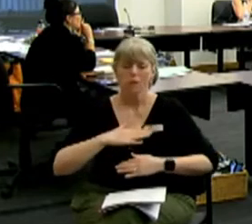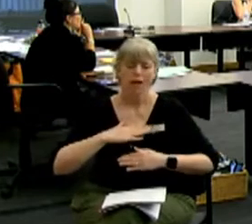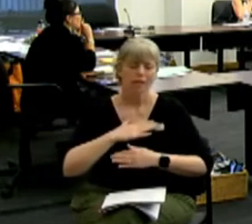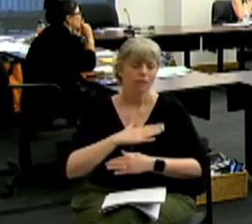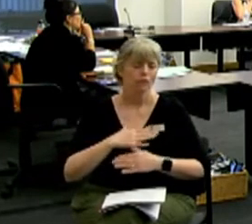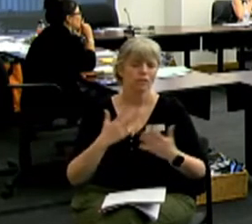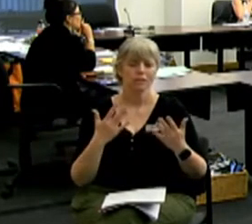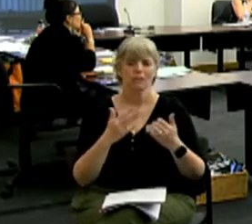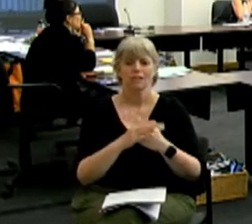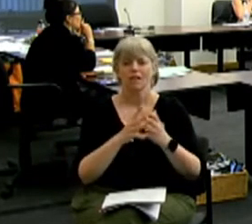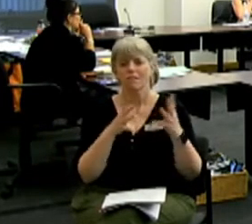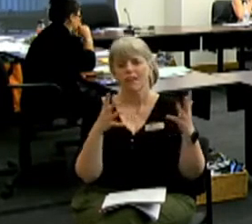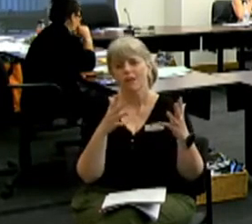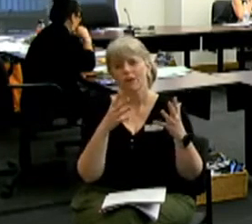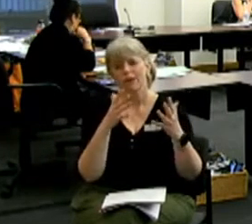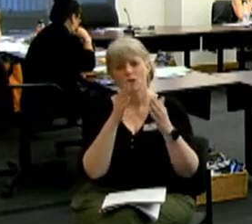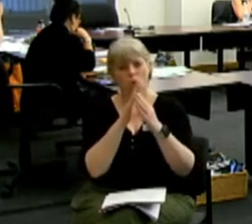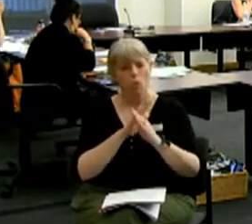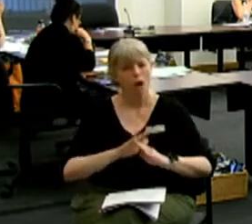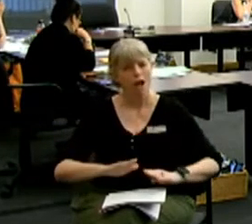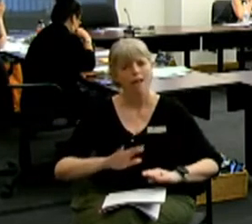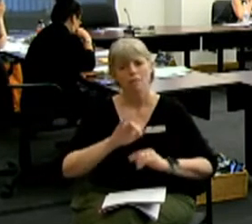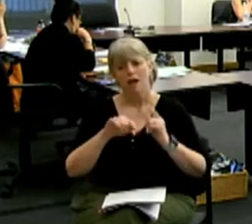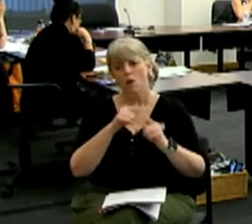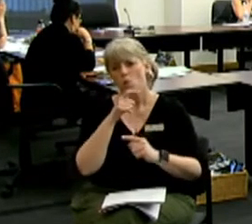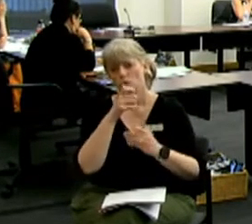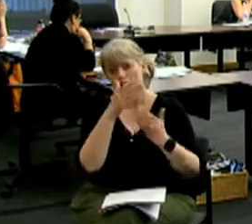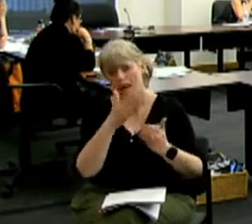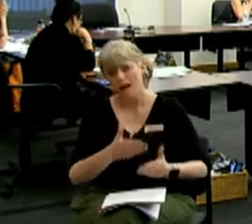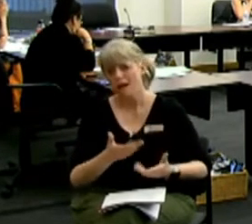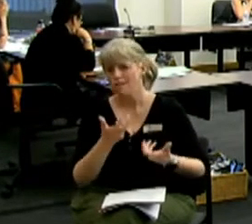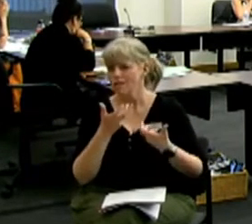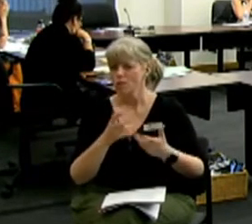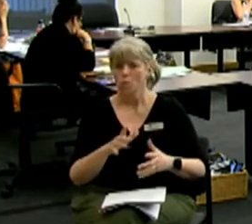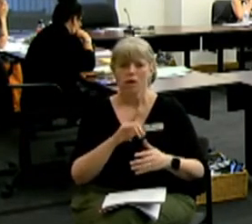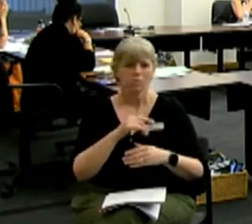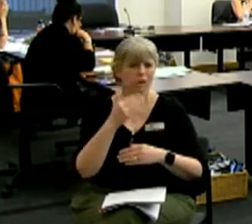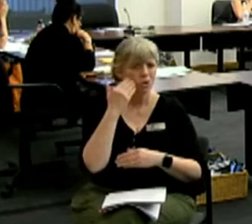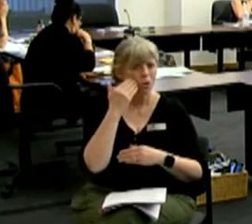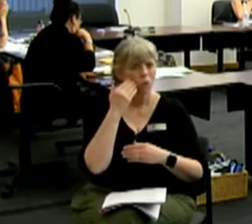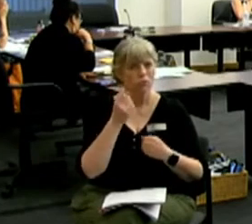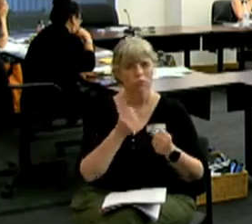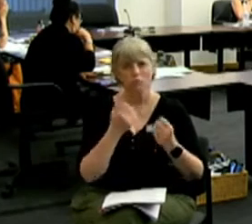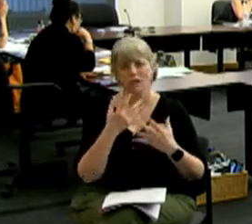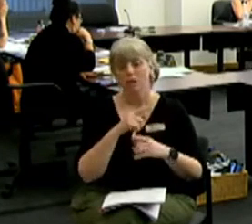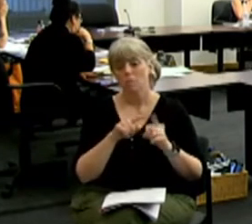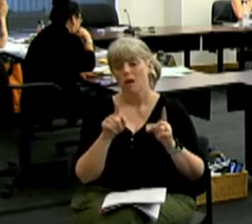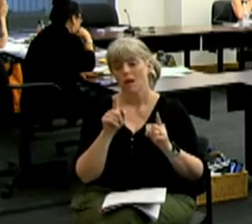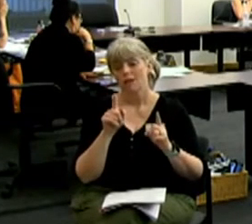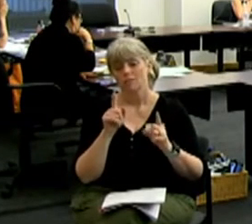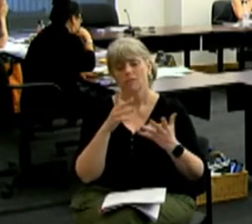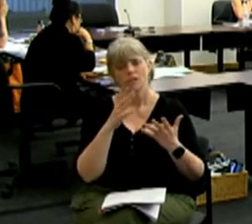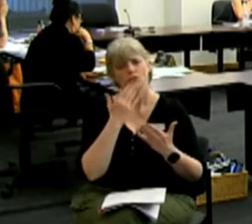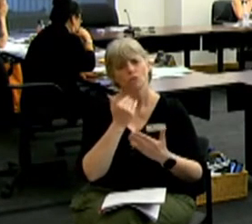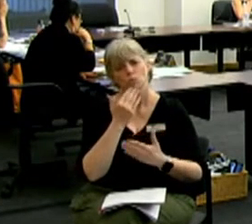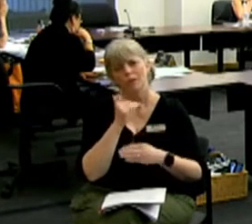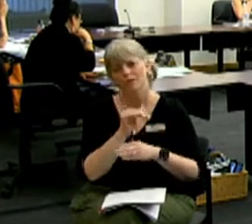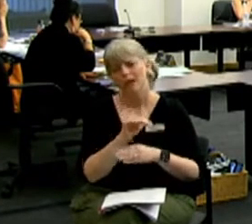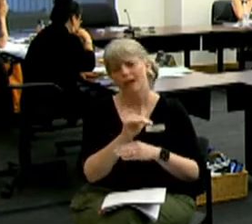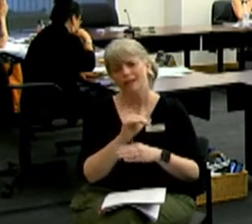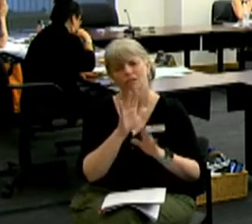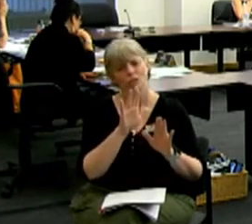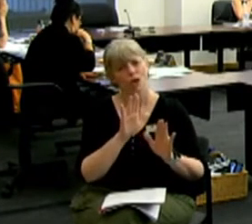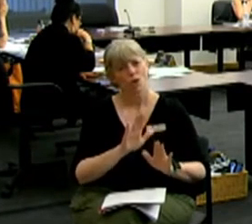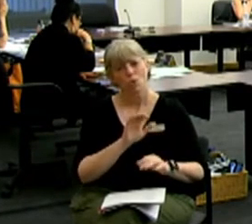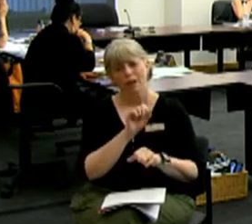did say, they're very quiet about who they are. They don't really want to be known too much, but it was such a sweet night. You guys did a